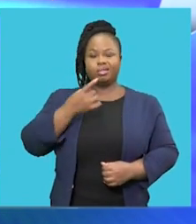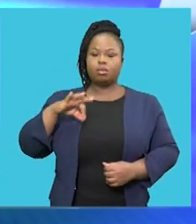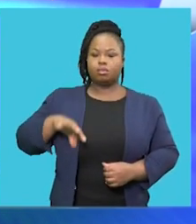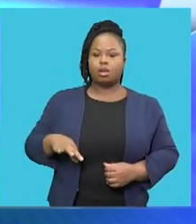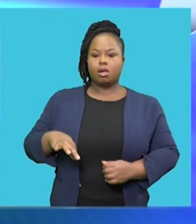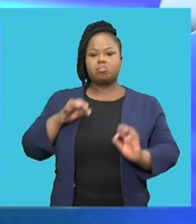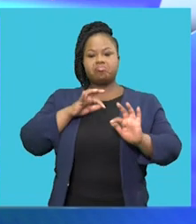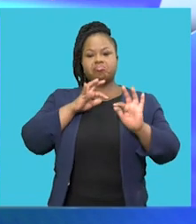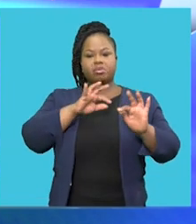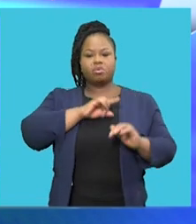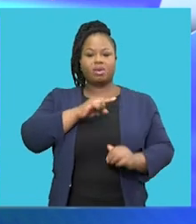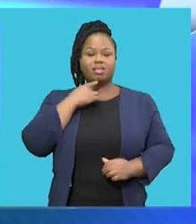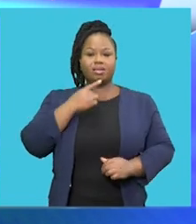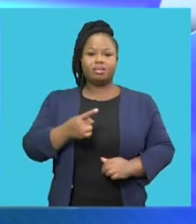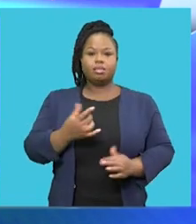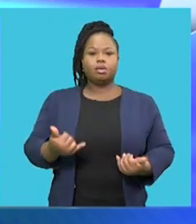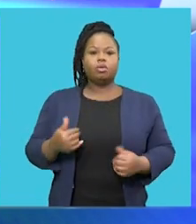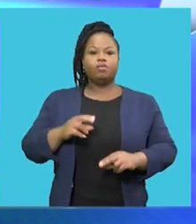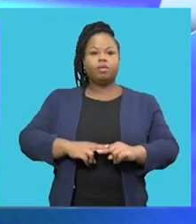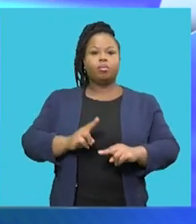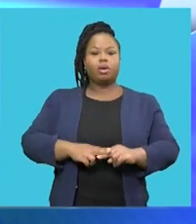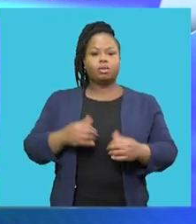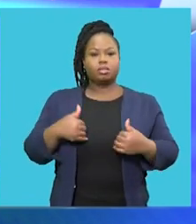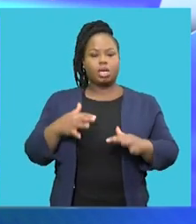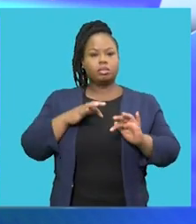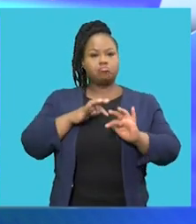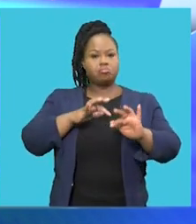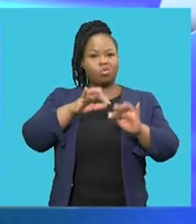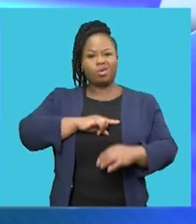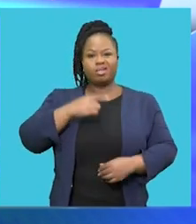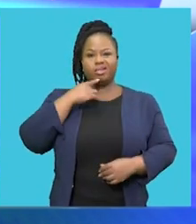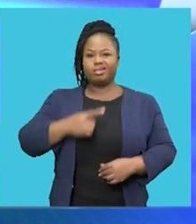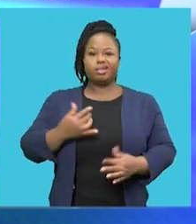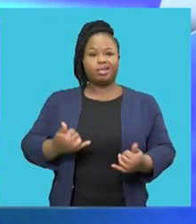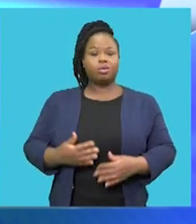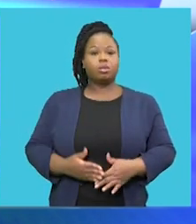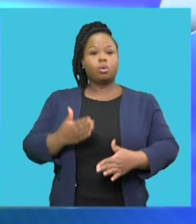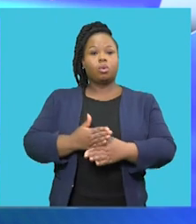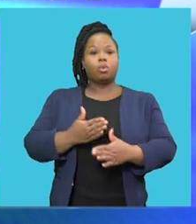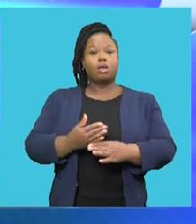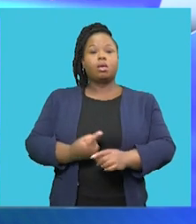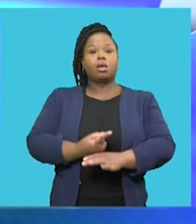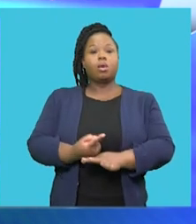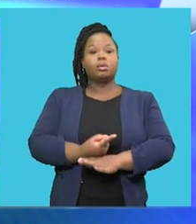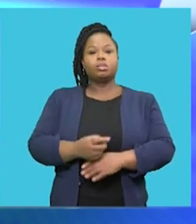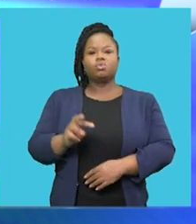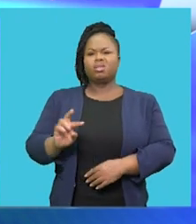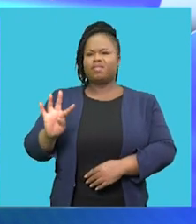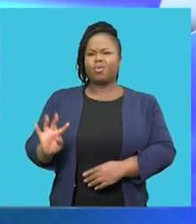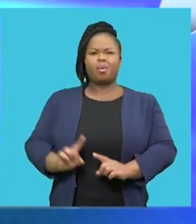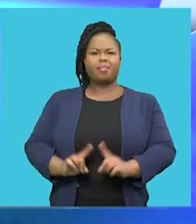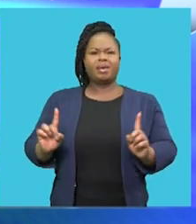wemivuzo. Lamagosa okhuseleko aqale ngoFebruwari ukuqhankqalaza atyhola ngelithi asebenza iiyure ezili-12 kodwa